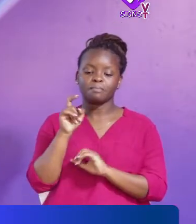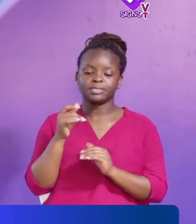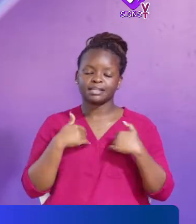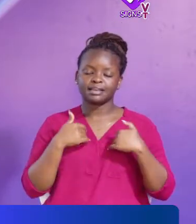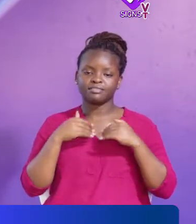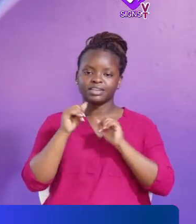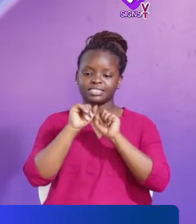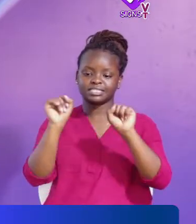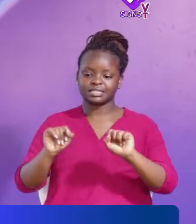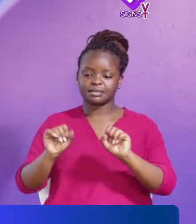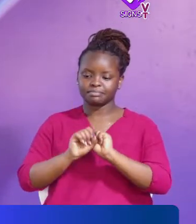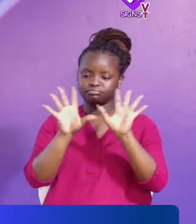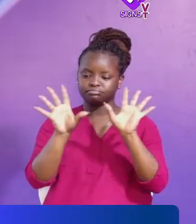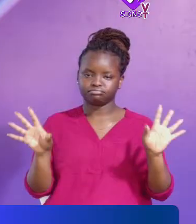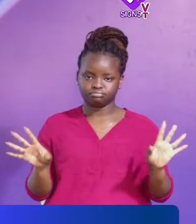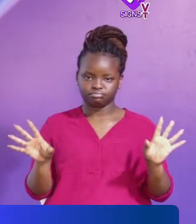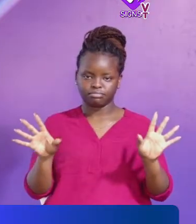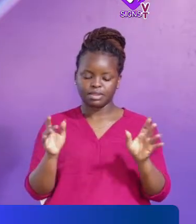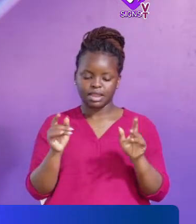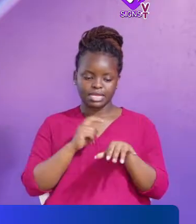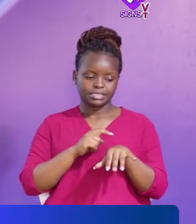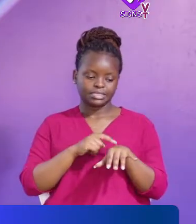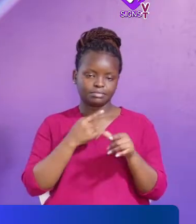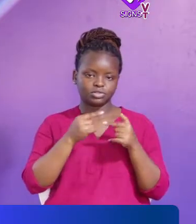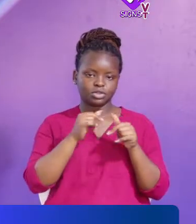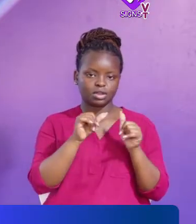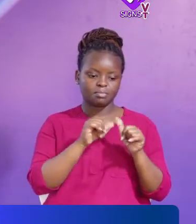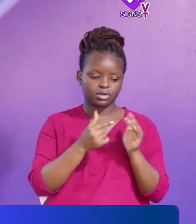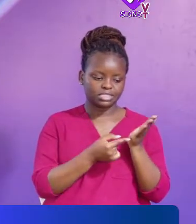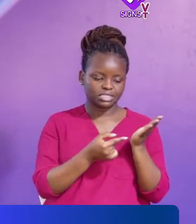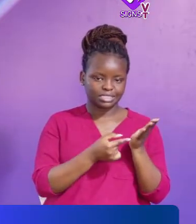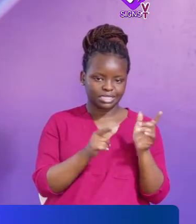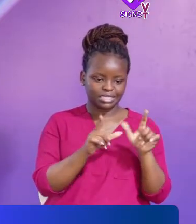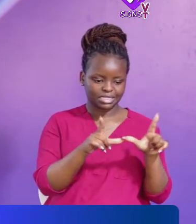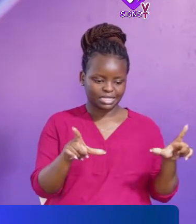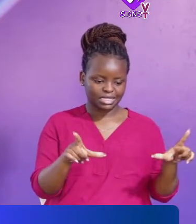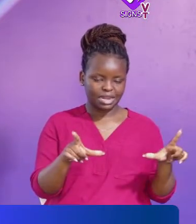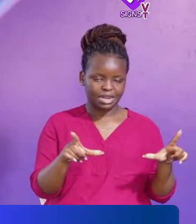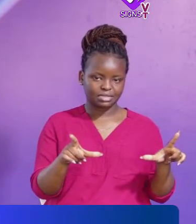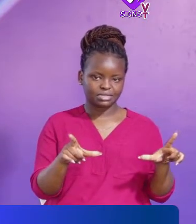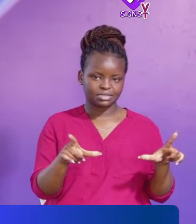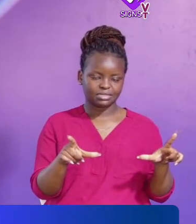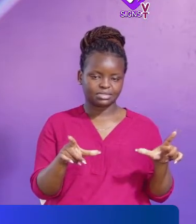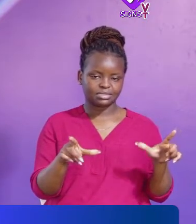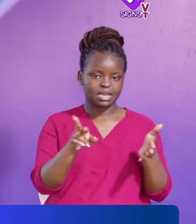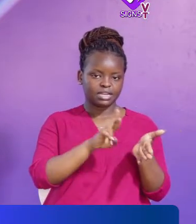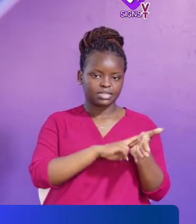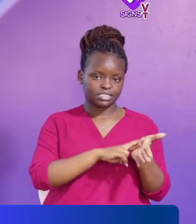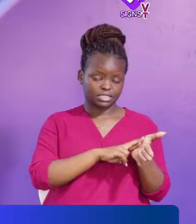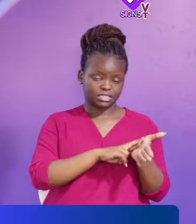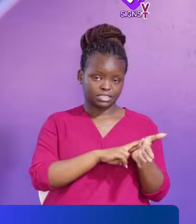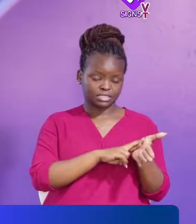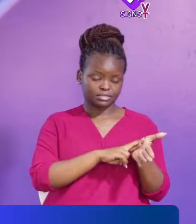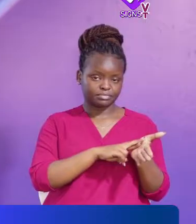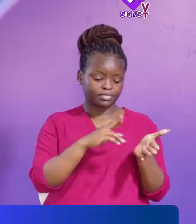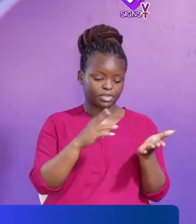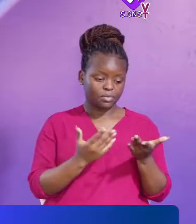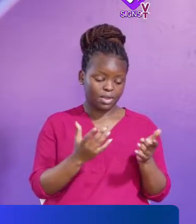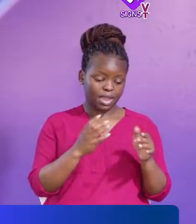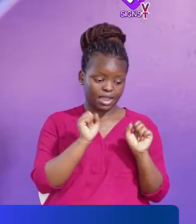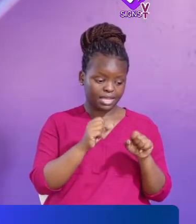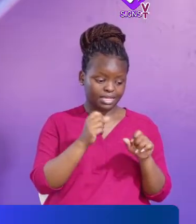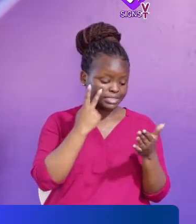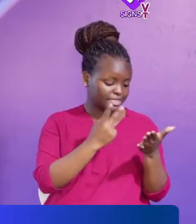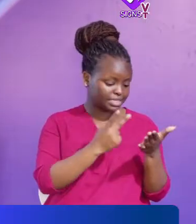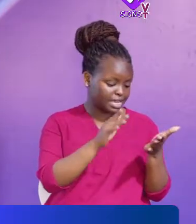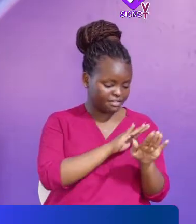which is transparent. There's a time we talk about digitizing the land registry, where you can see